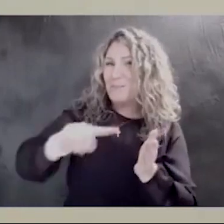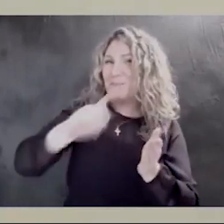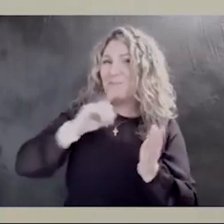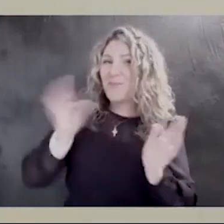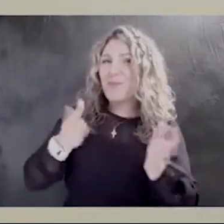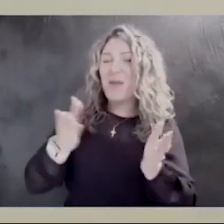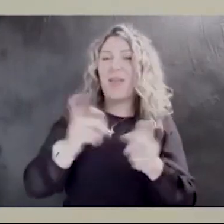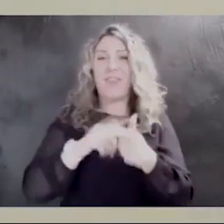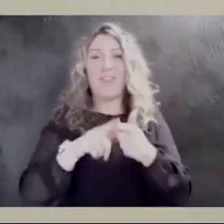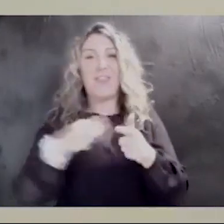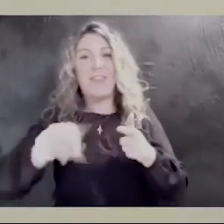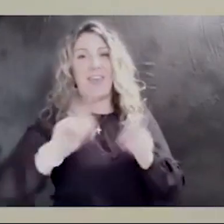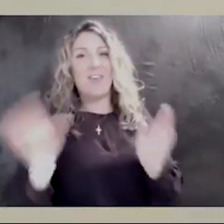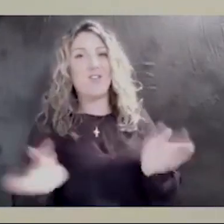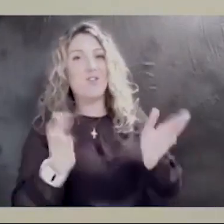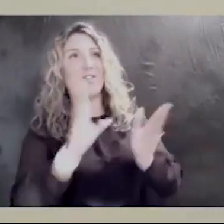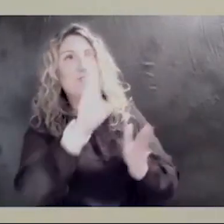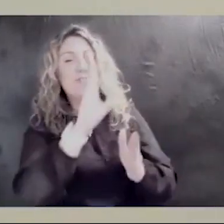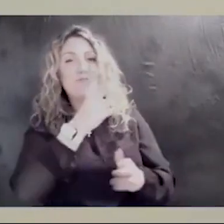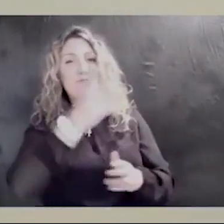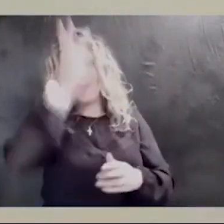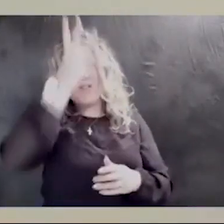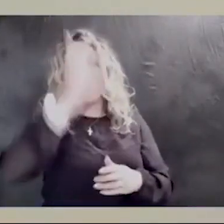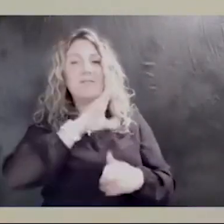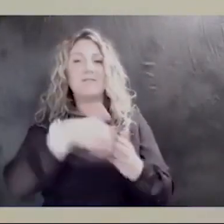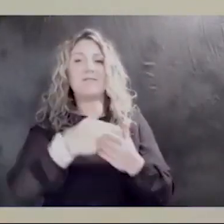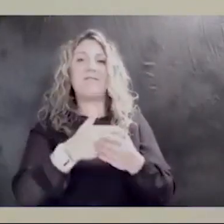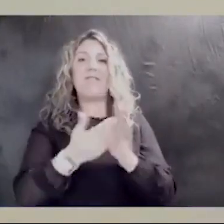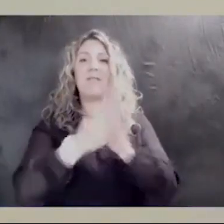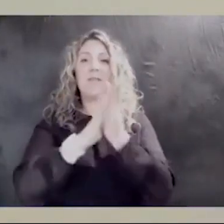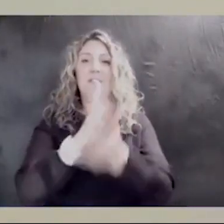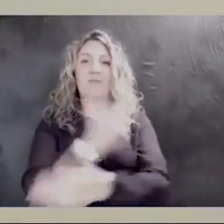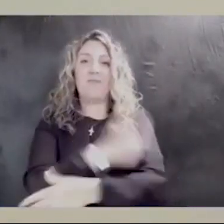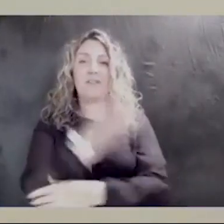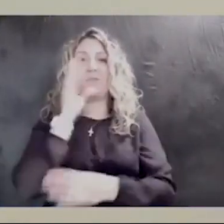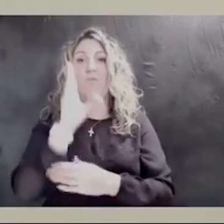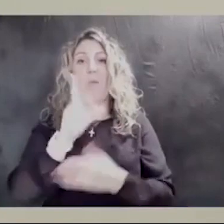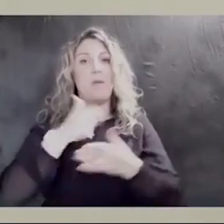their parents and all of them to get vaccinated as well will help.